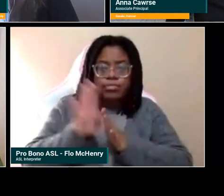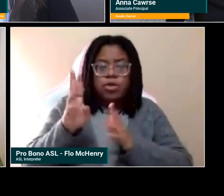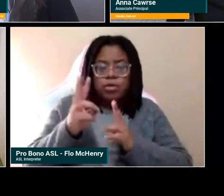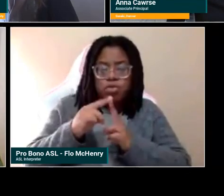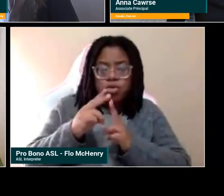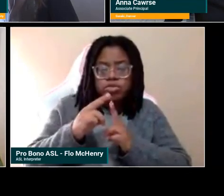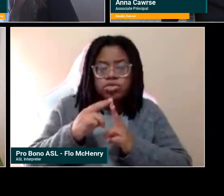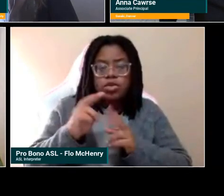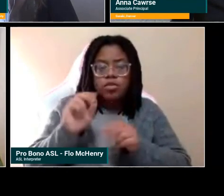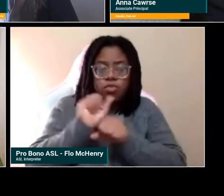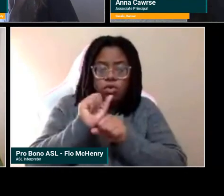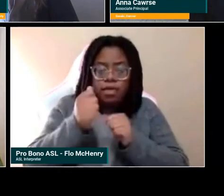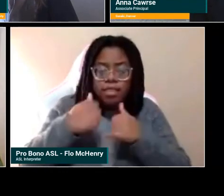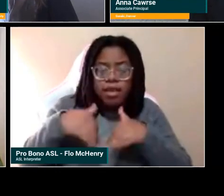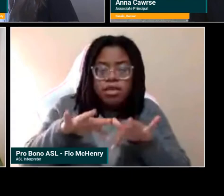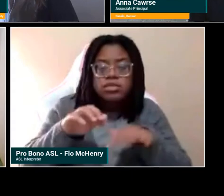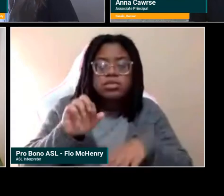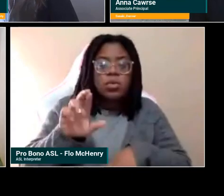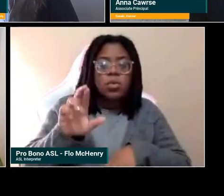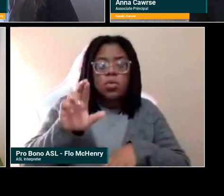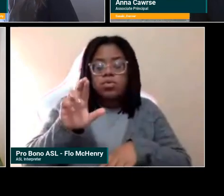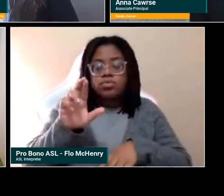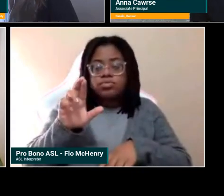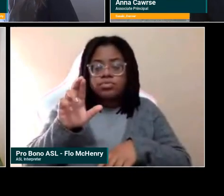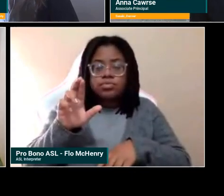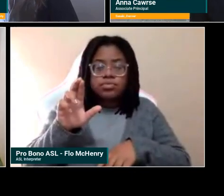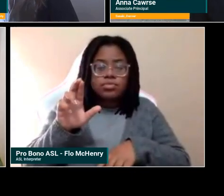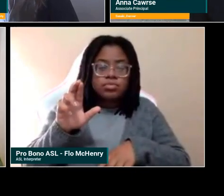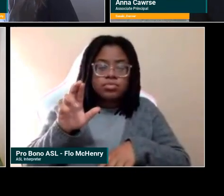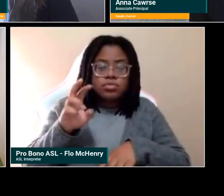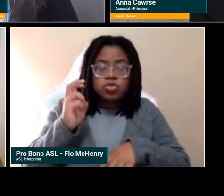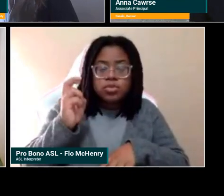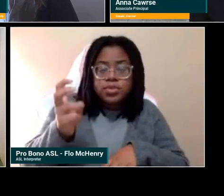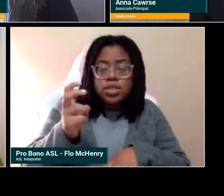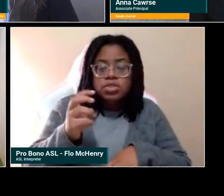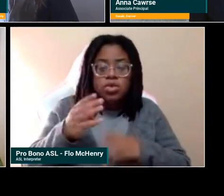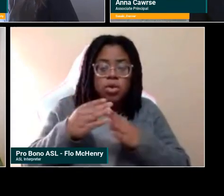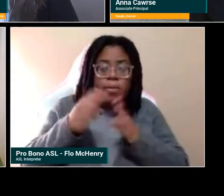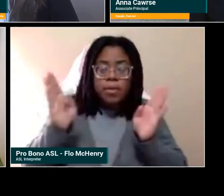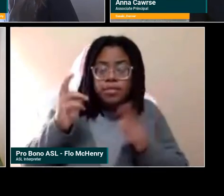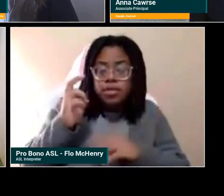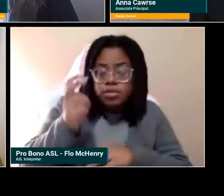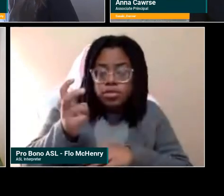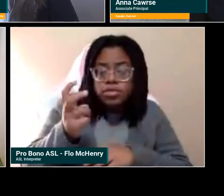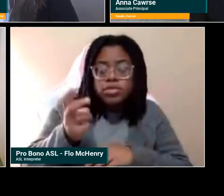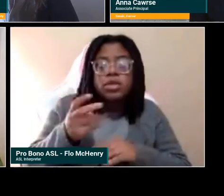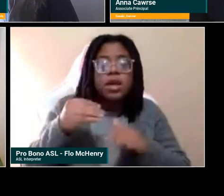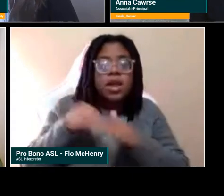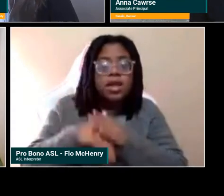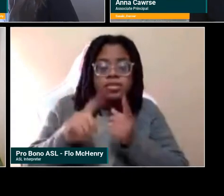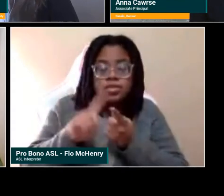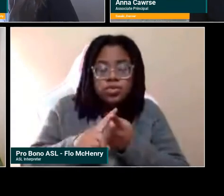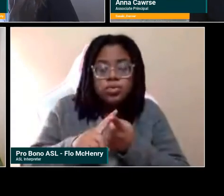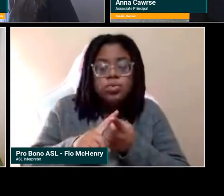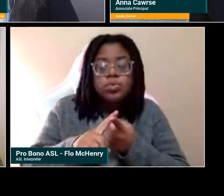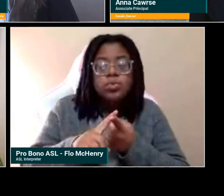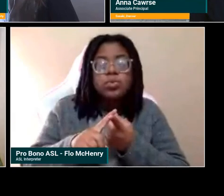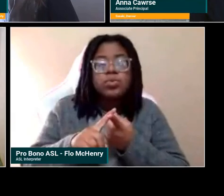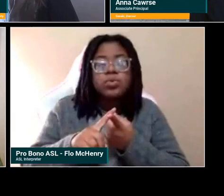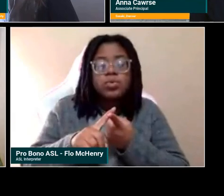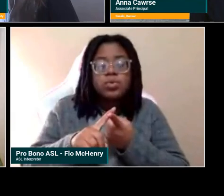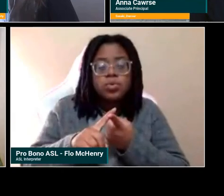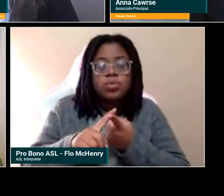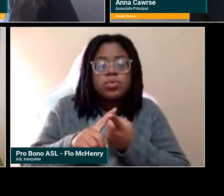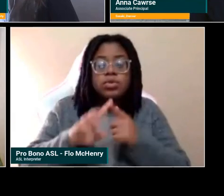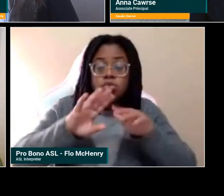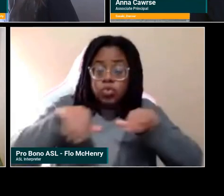working lands or with transportation entities so that there's maybe public access, public transportation access to, you know,